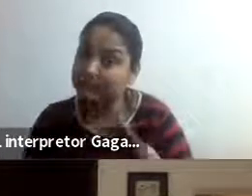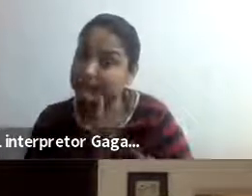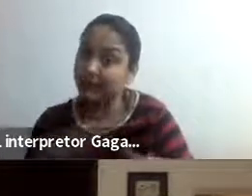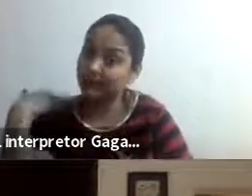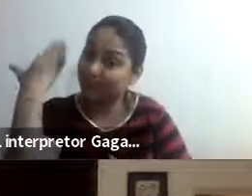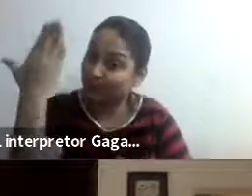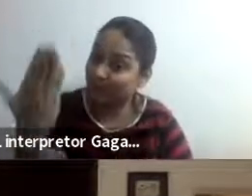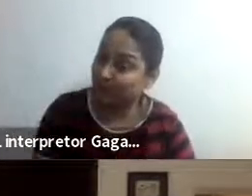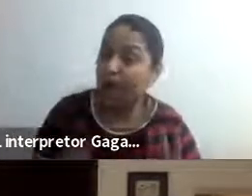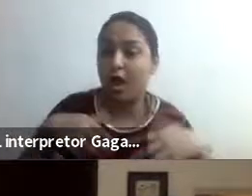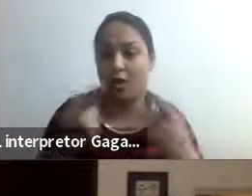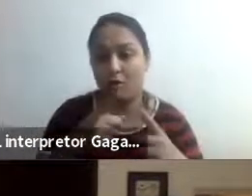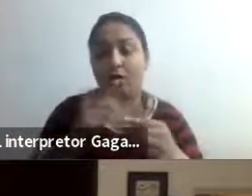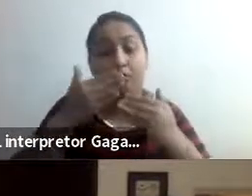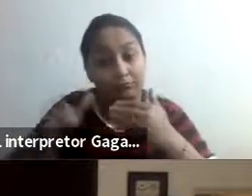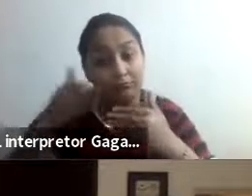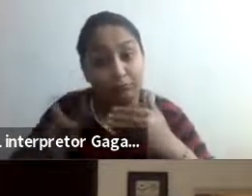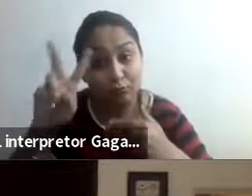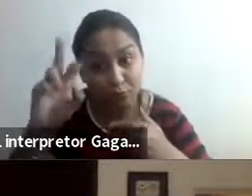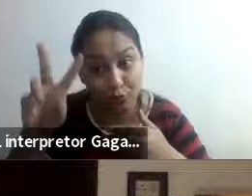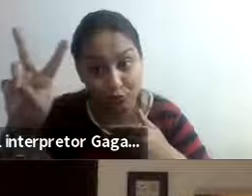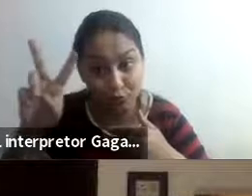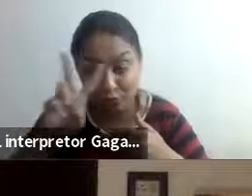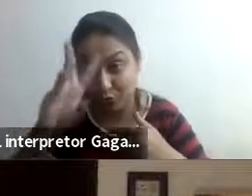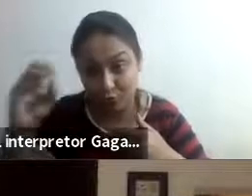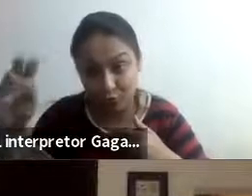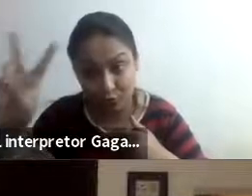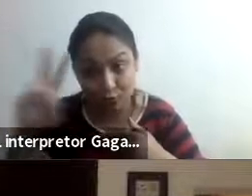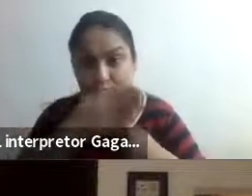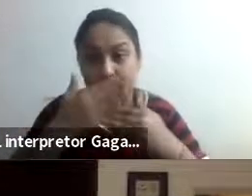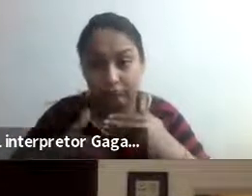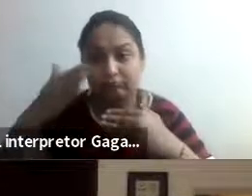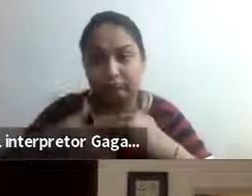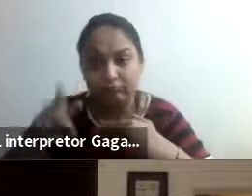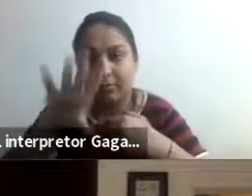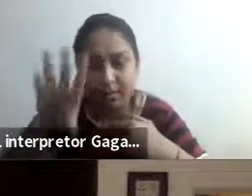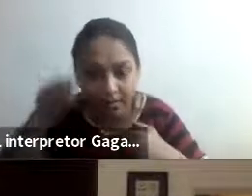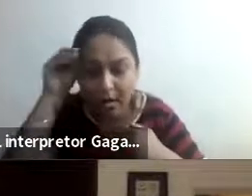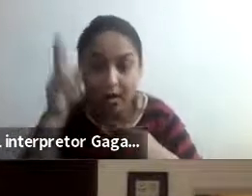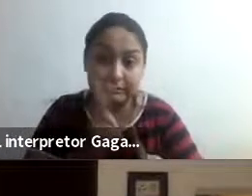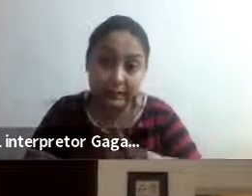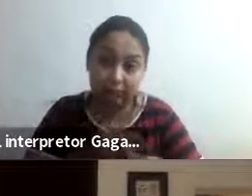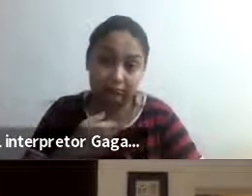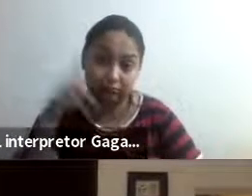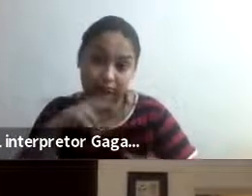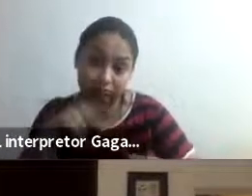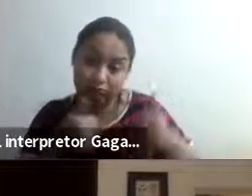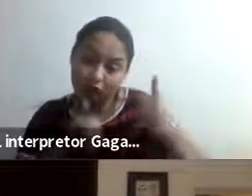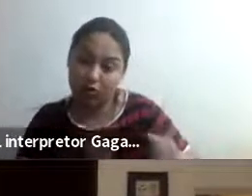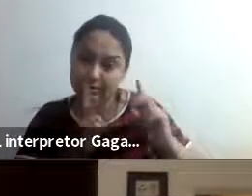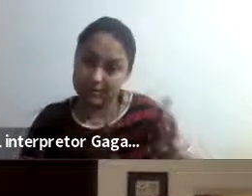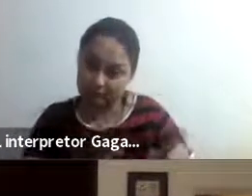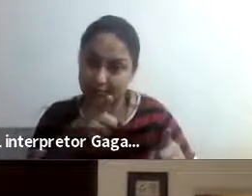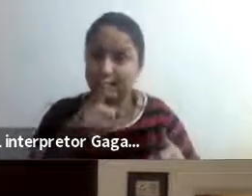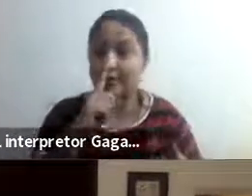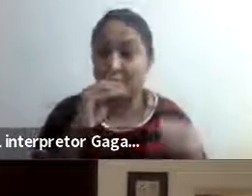was produced post 2002. But the older works are not so easy to sort of find. And today, Bhuribai continues